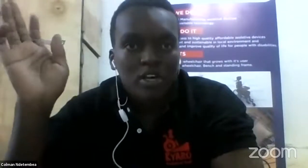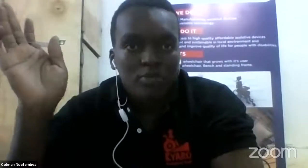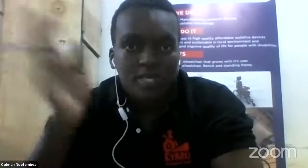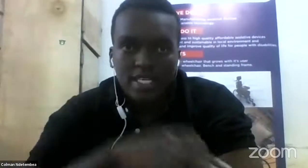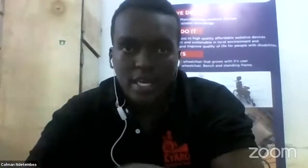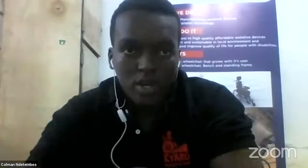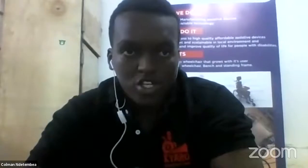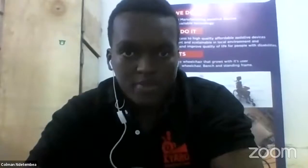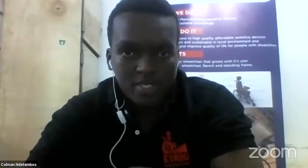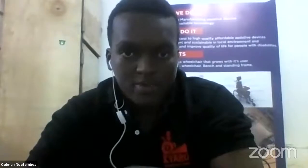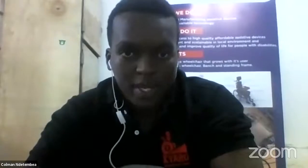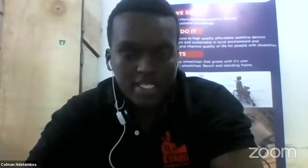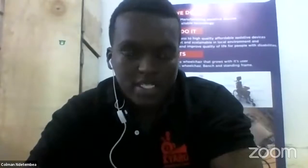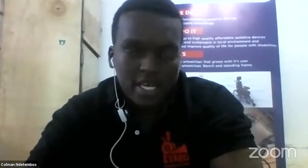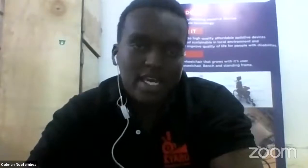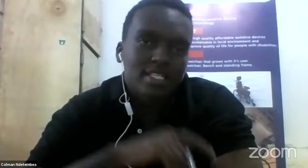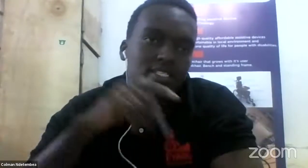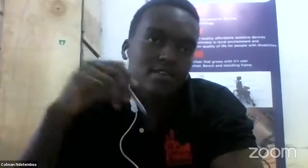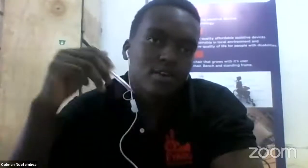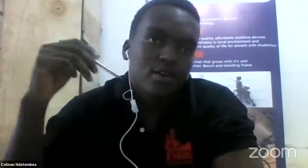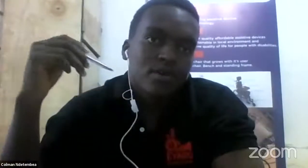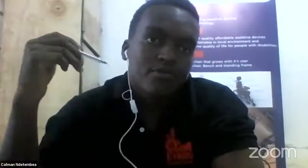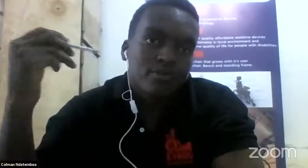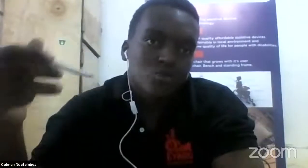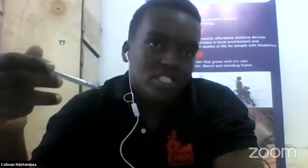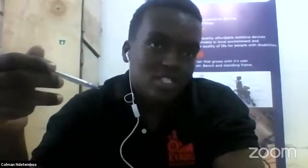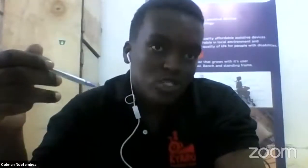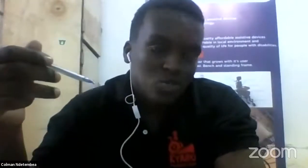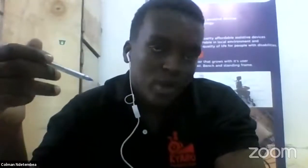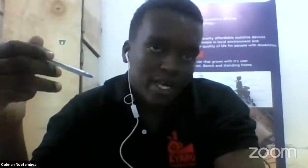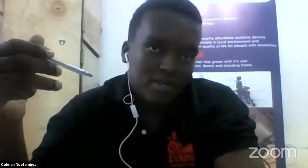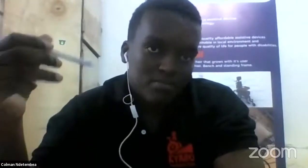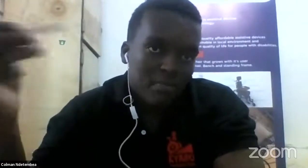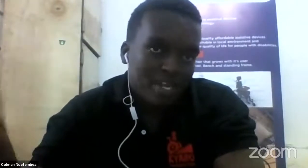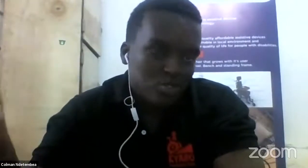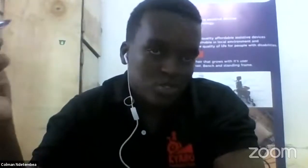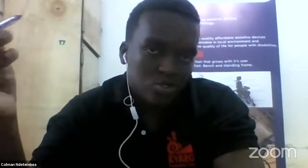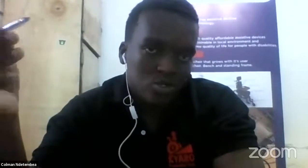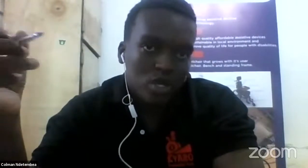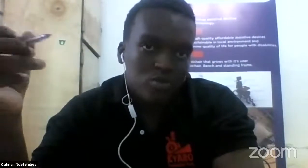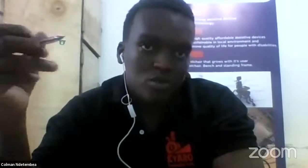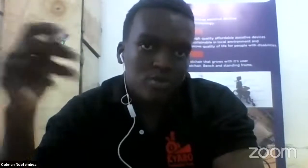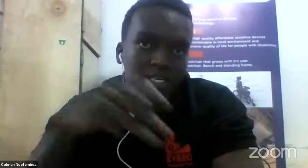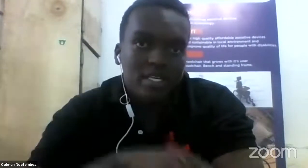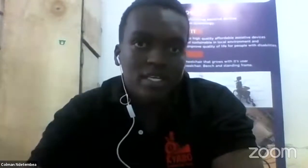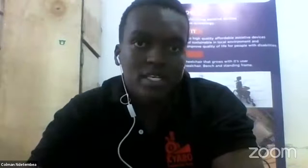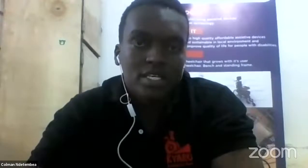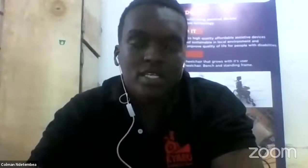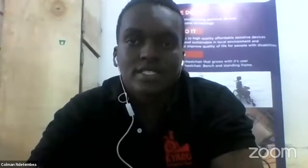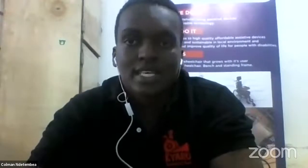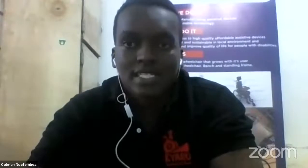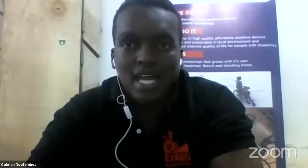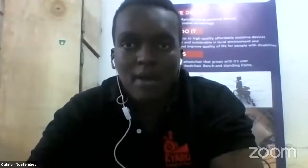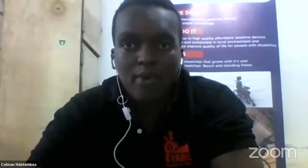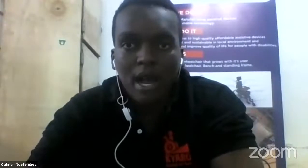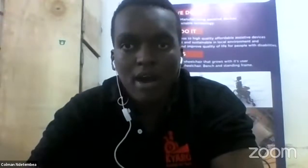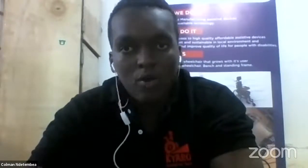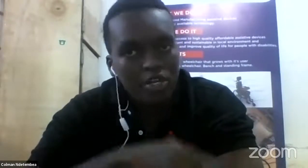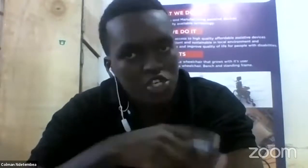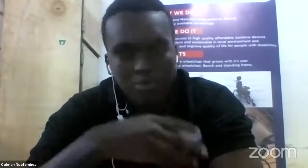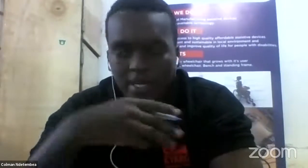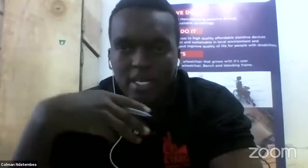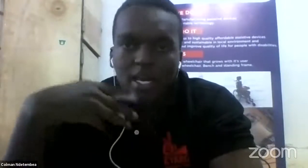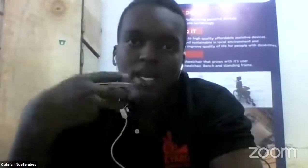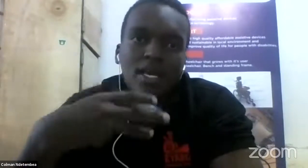have already obtained a workshop space, and from 2021, by March 2021, we will be setting up